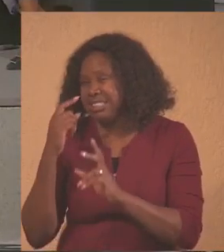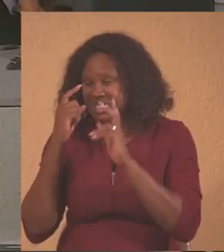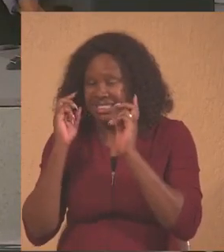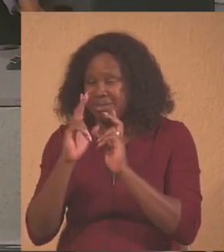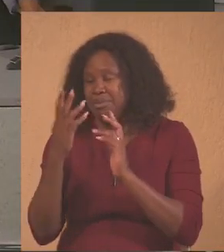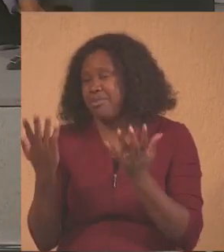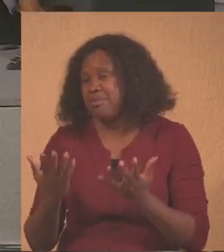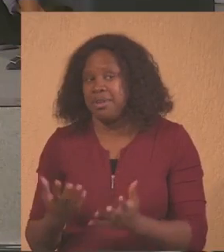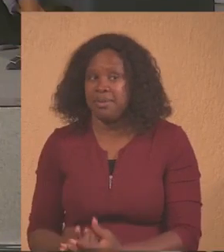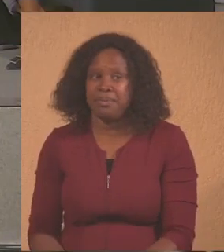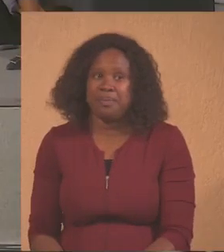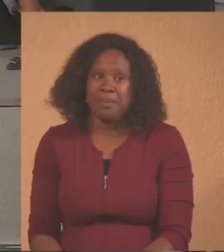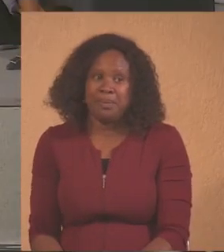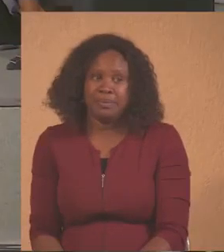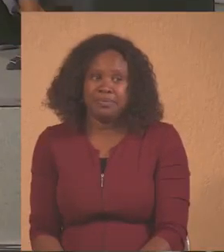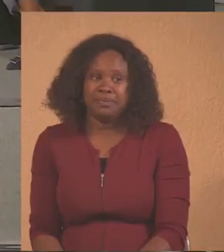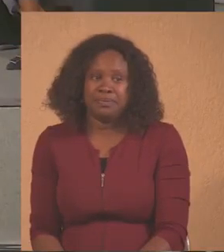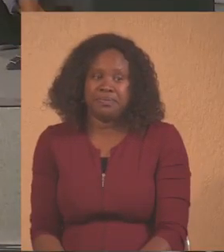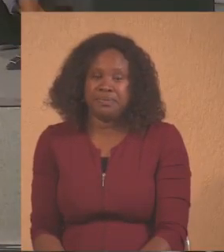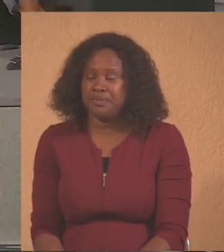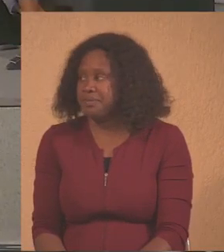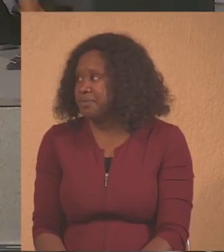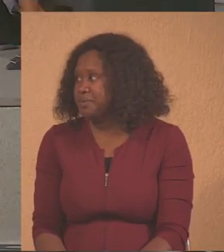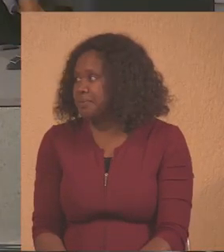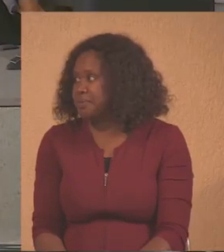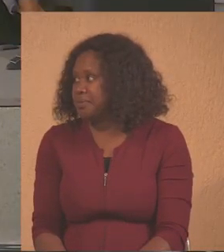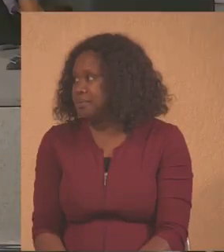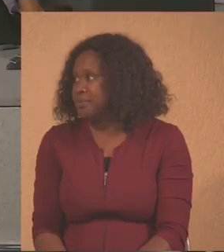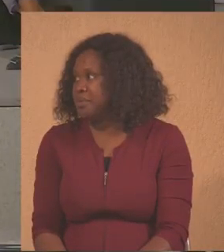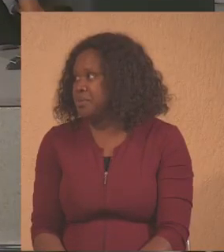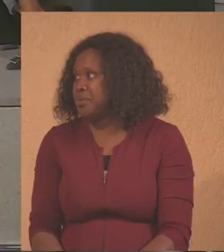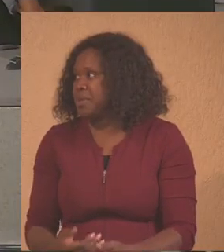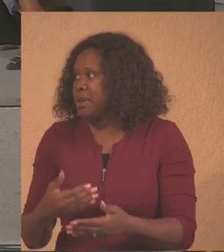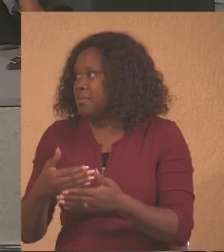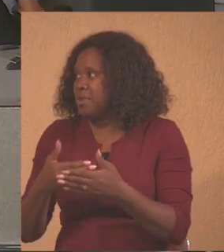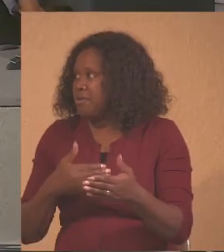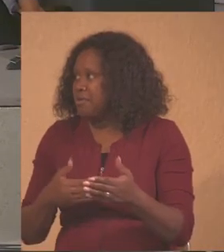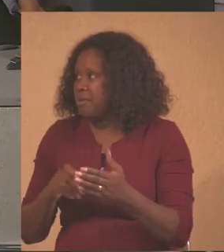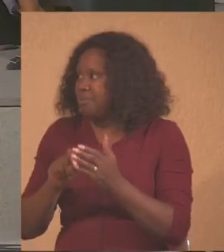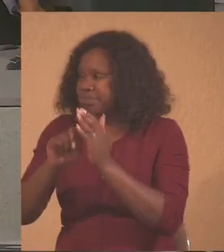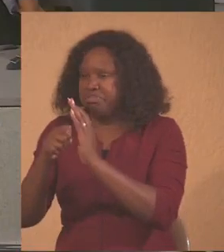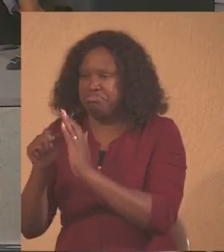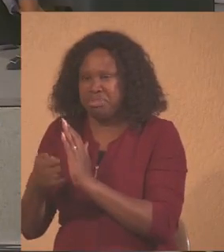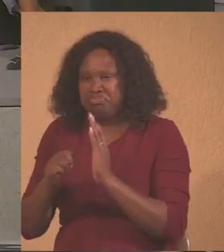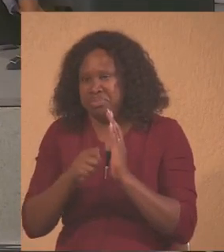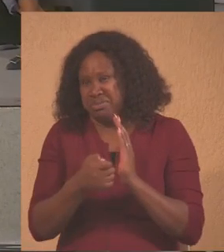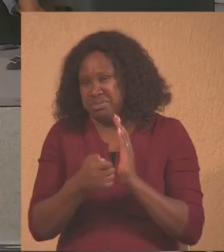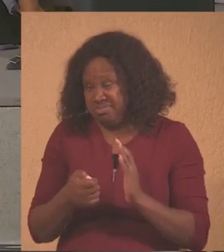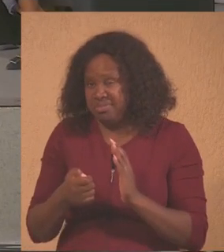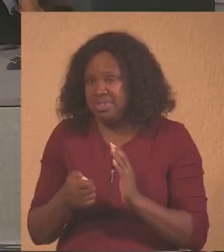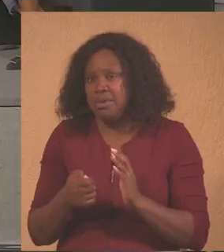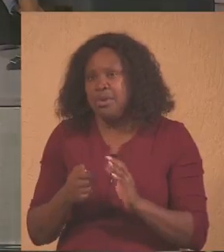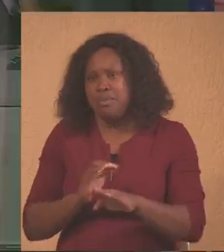Any of you? Yes, before the state of emergency, the procedures